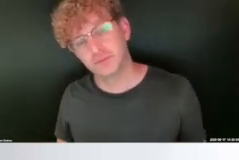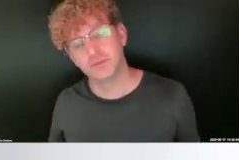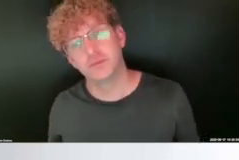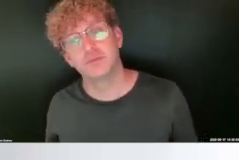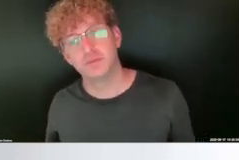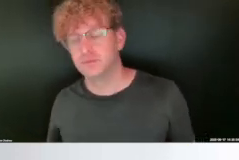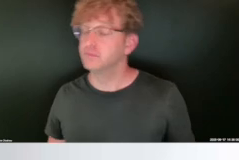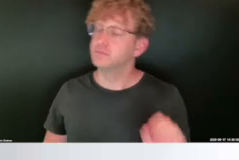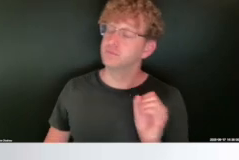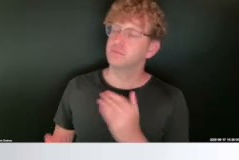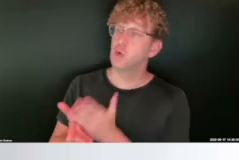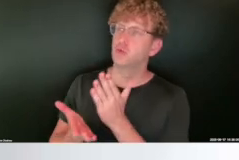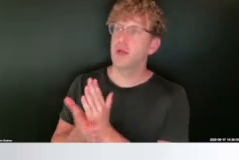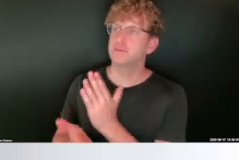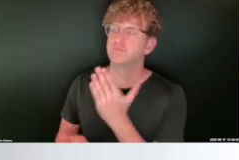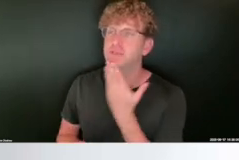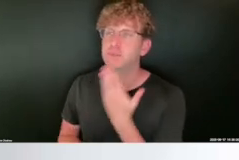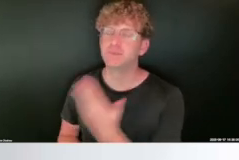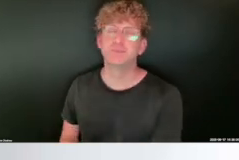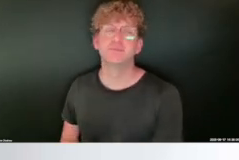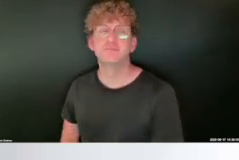right, thanks.